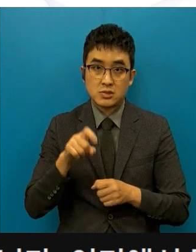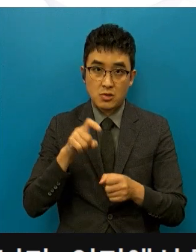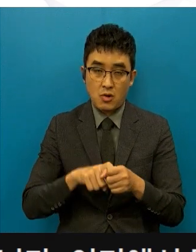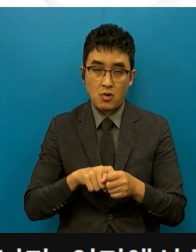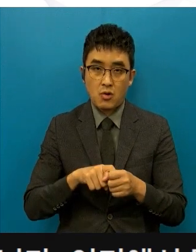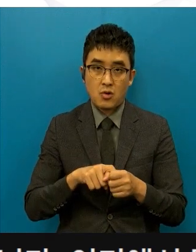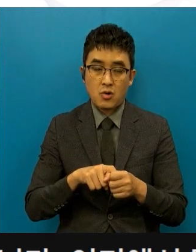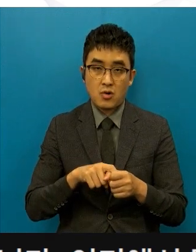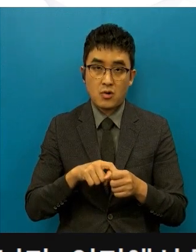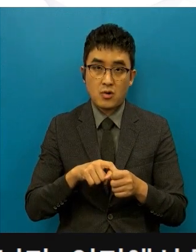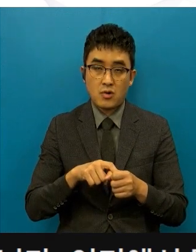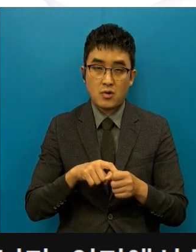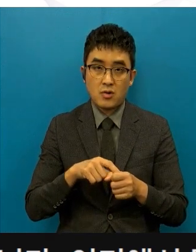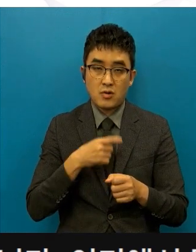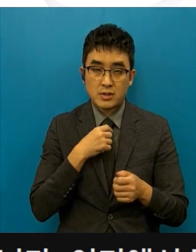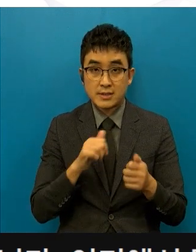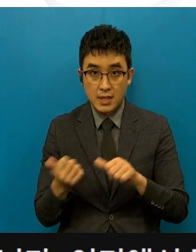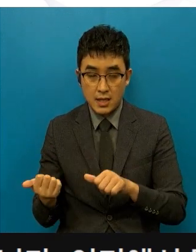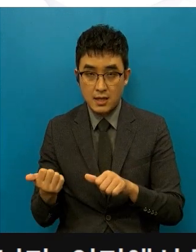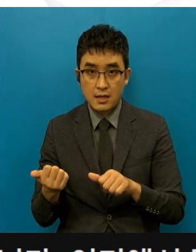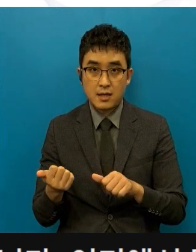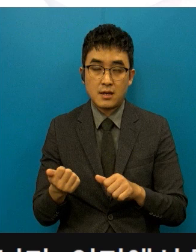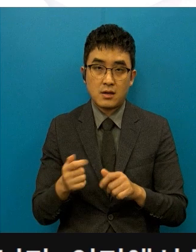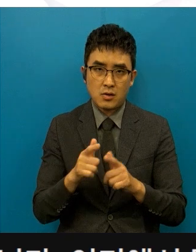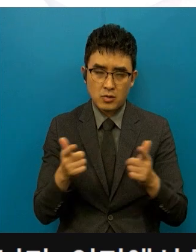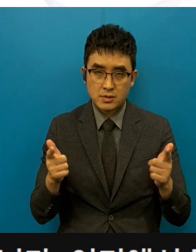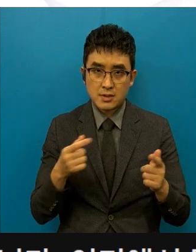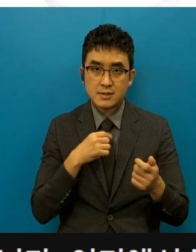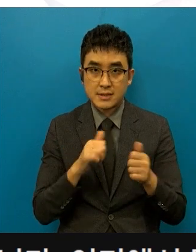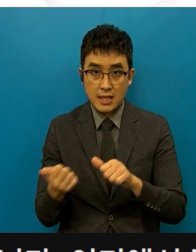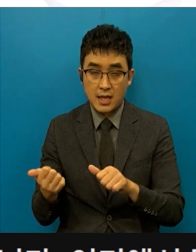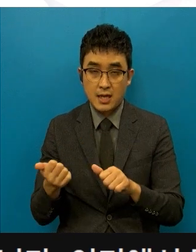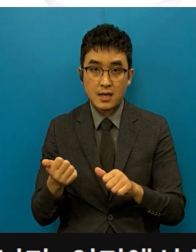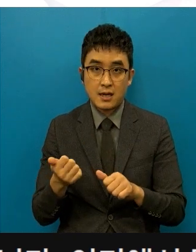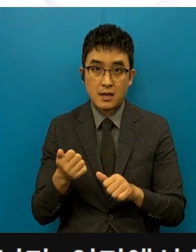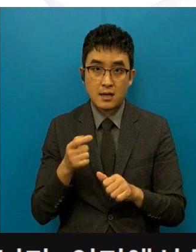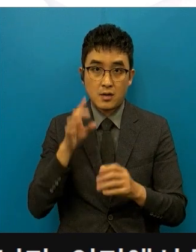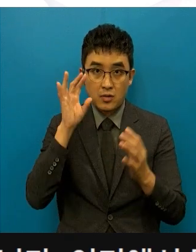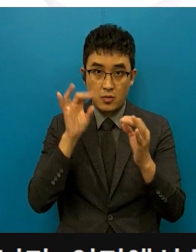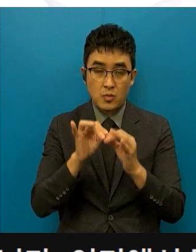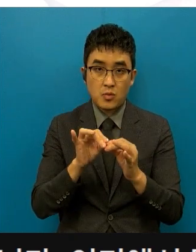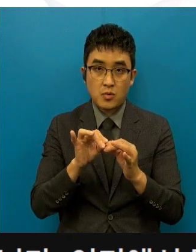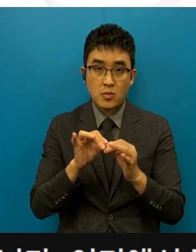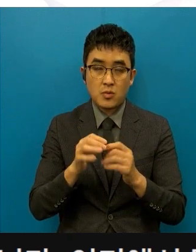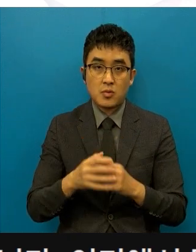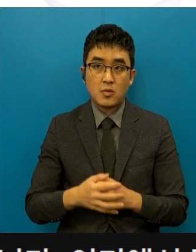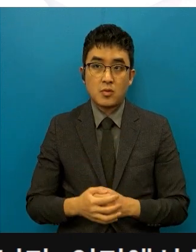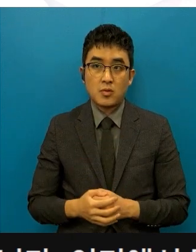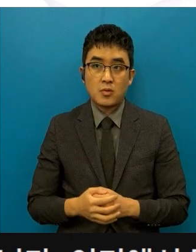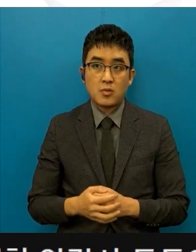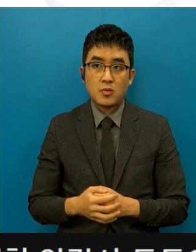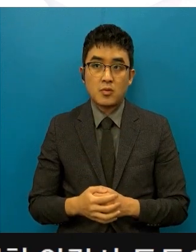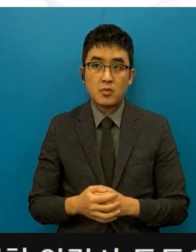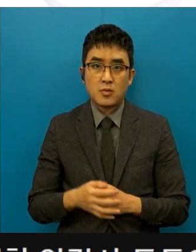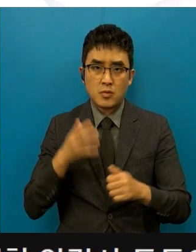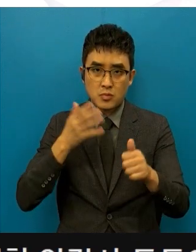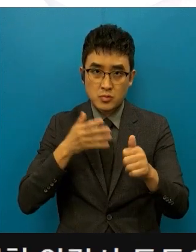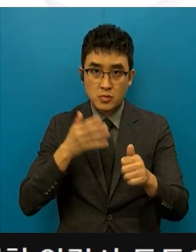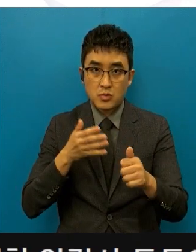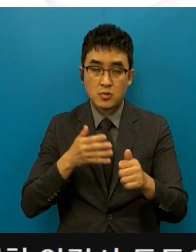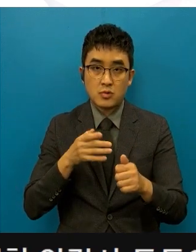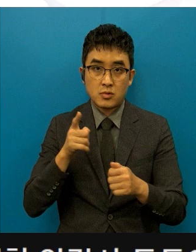go into the different categorizations that exist in the literature of euthanasia, active, passive, and based